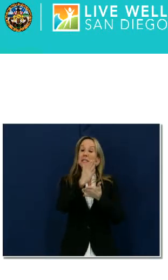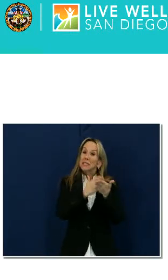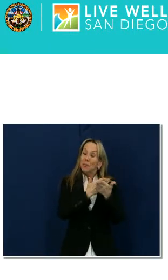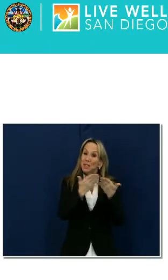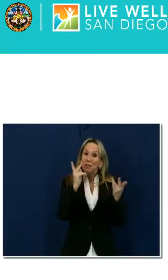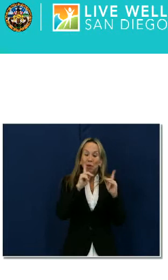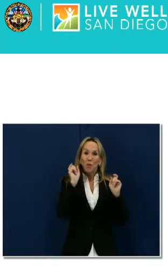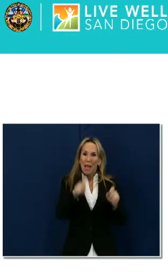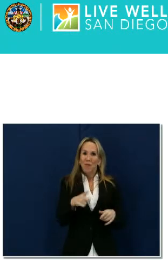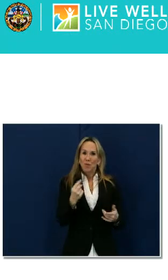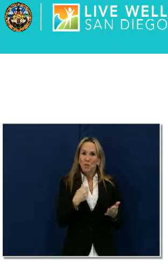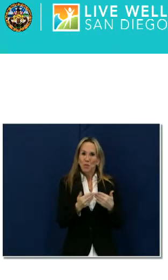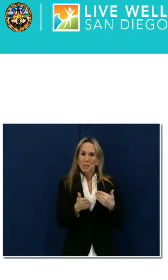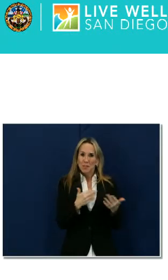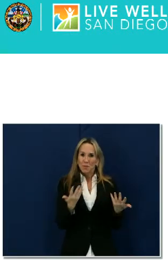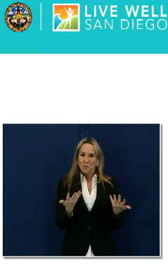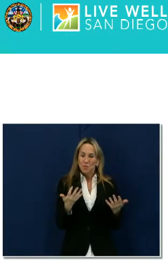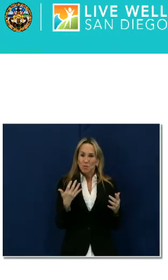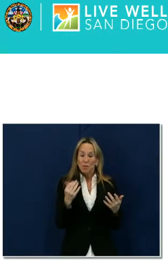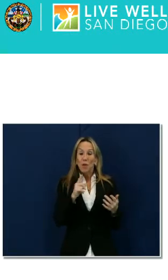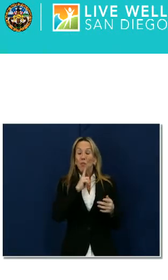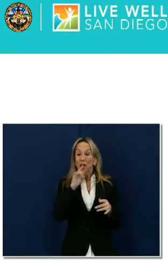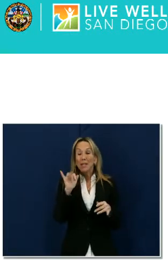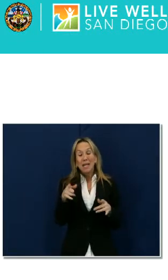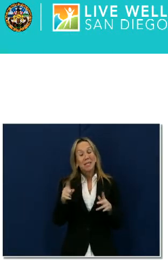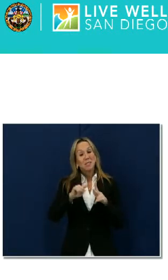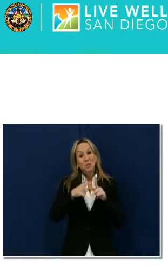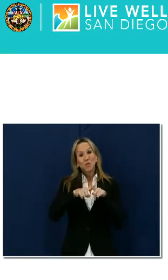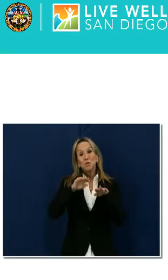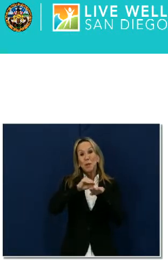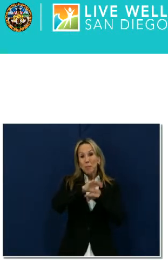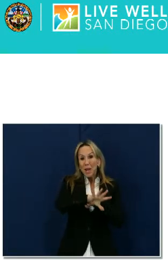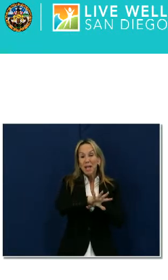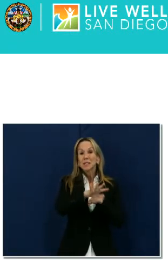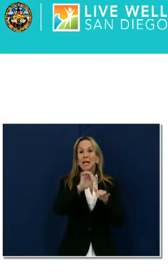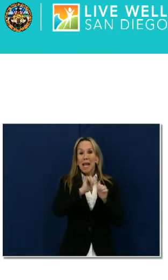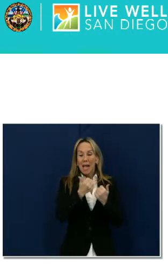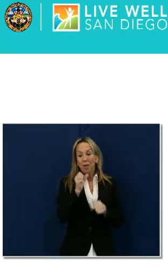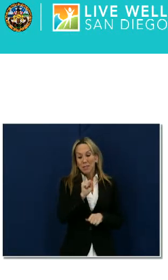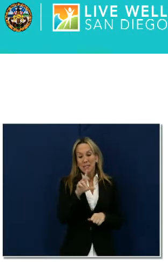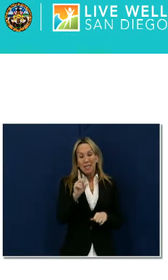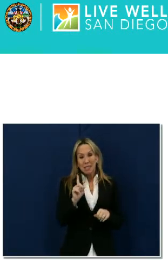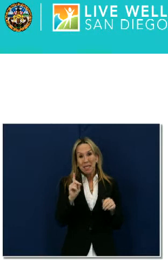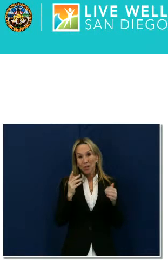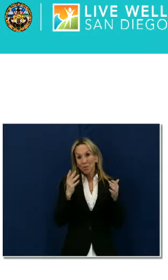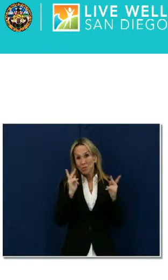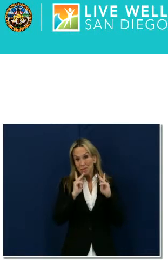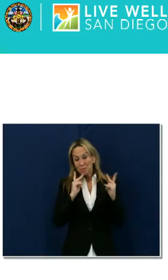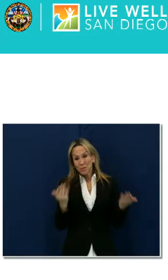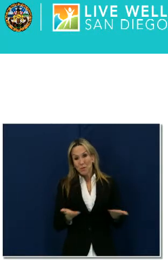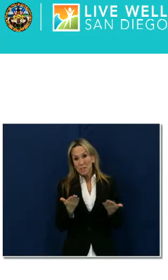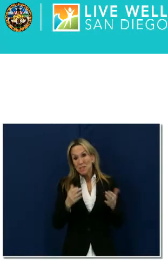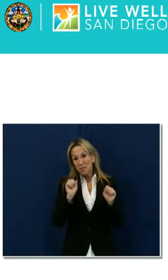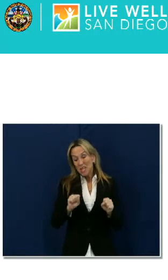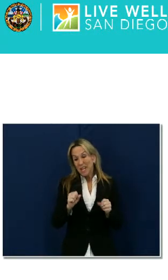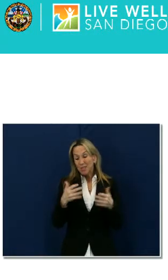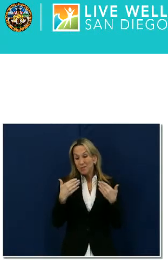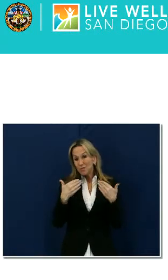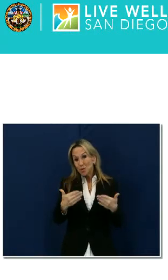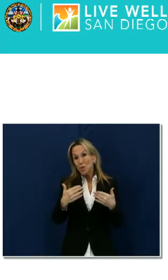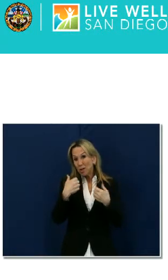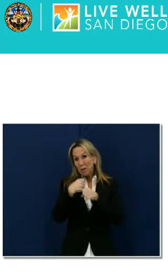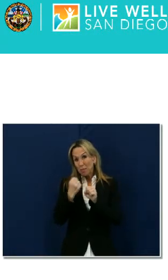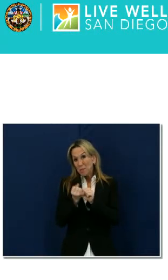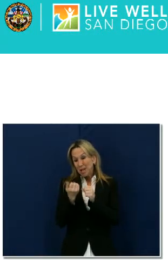done, and it is impacting the ability of San Diegans to get the care they need in order to try to make space for our